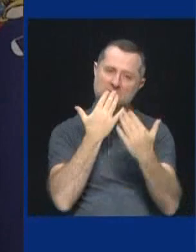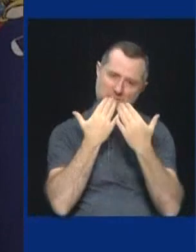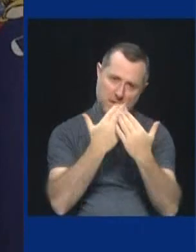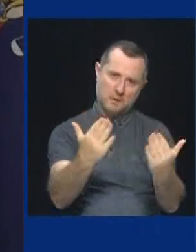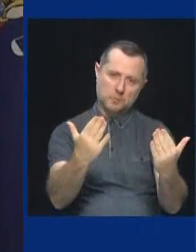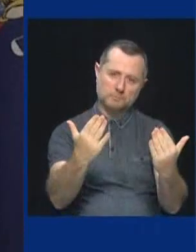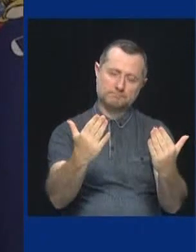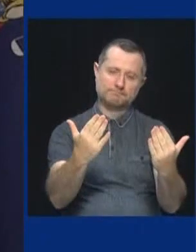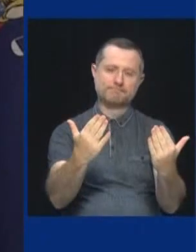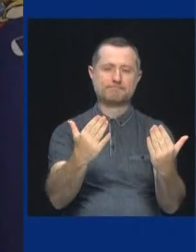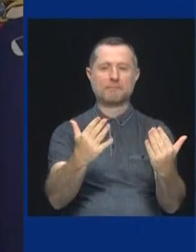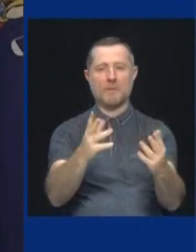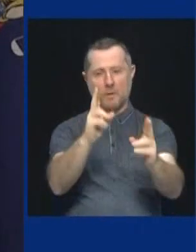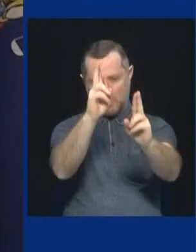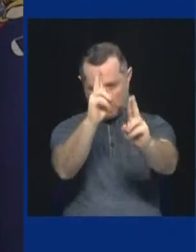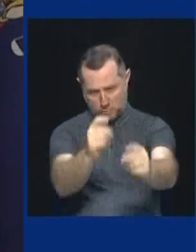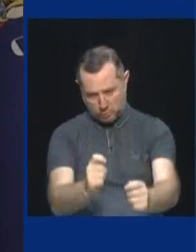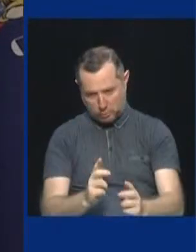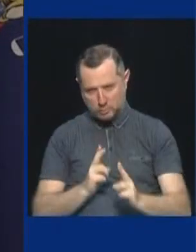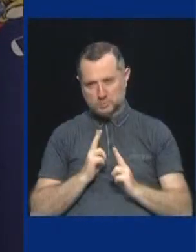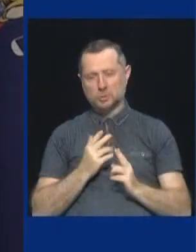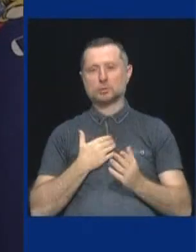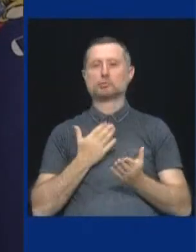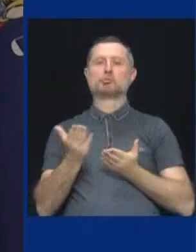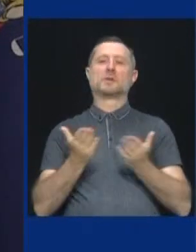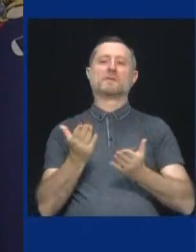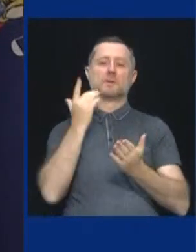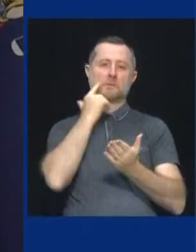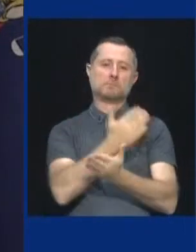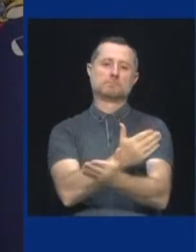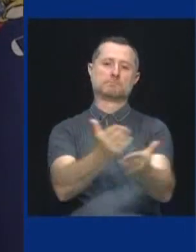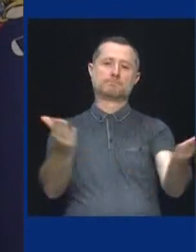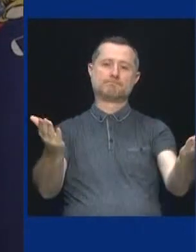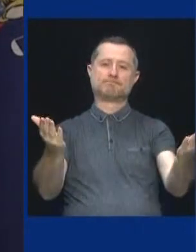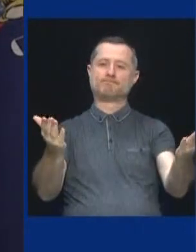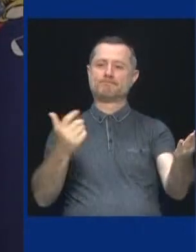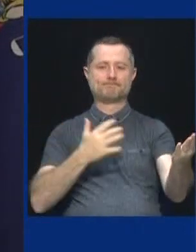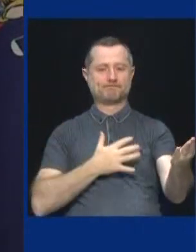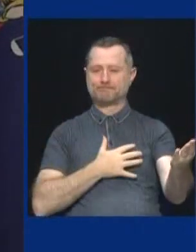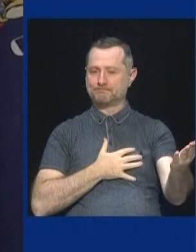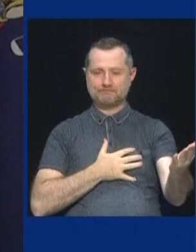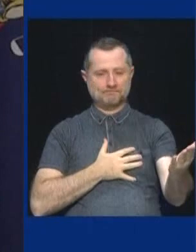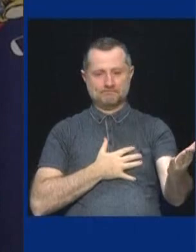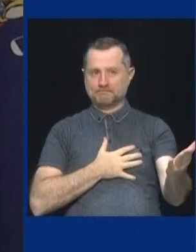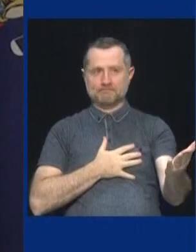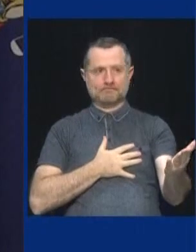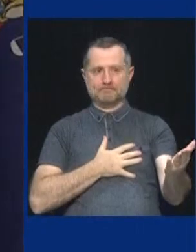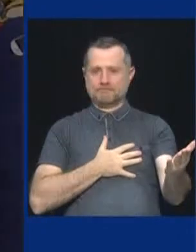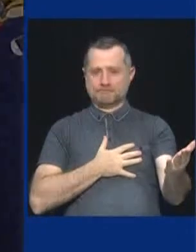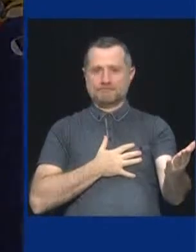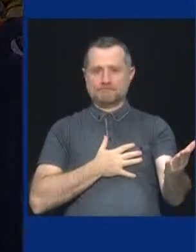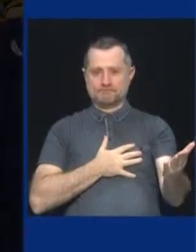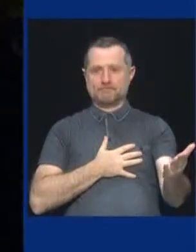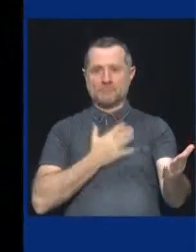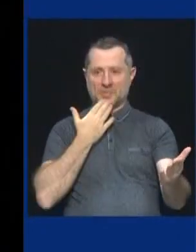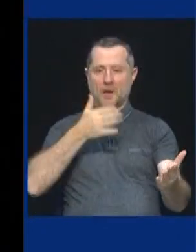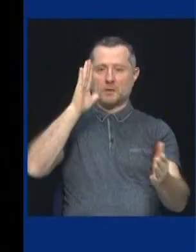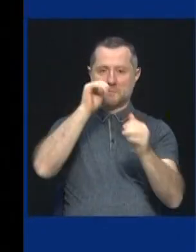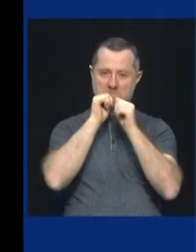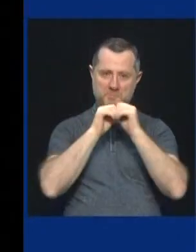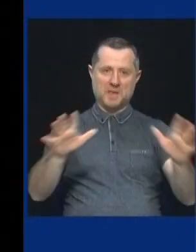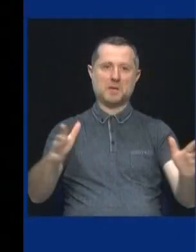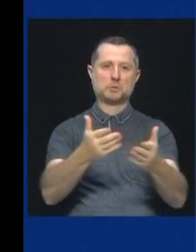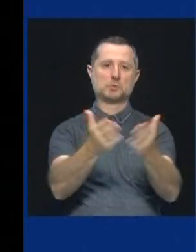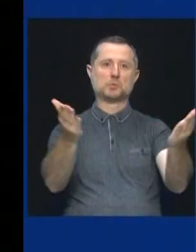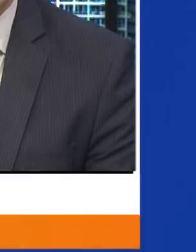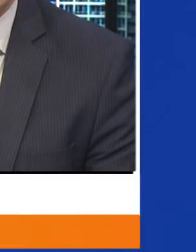you. It has been the honor of my lifetime. God bless you. You've been listening to the governor of New